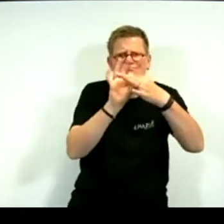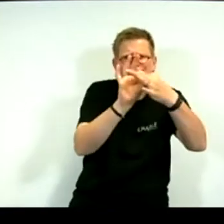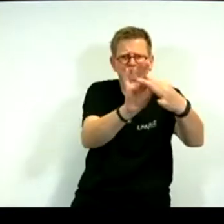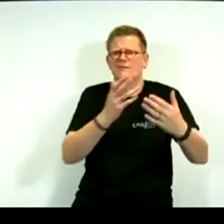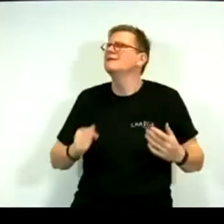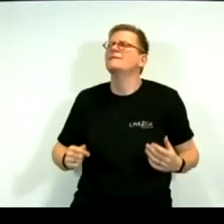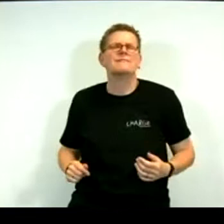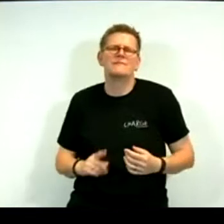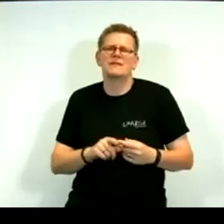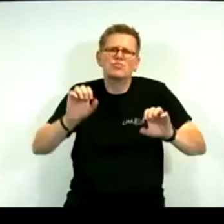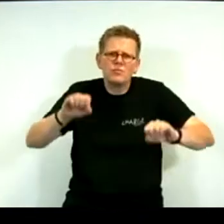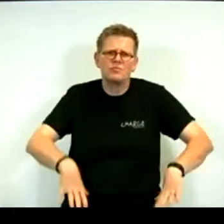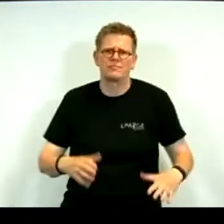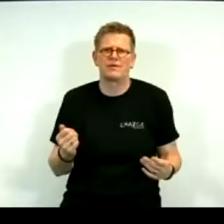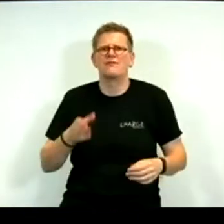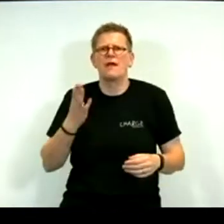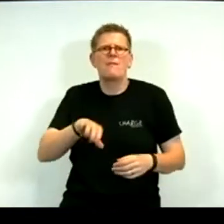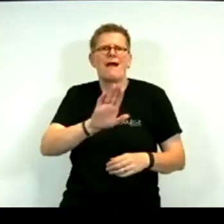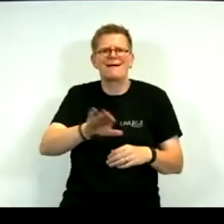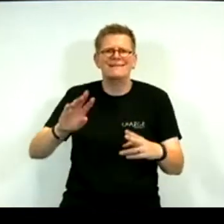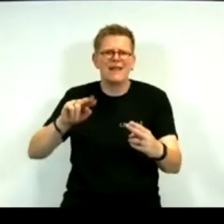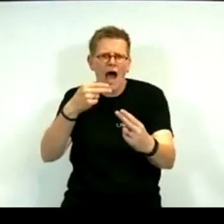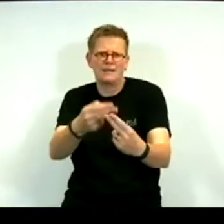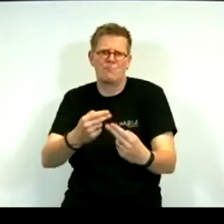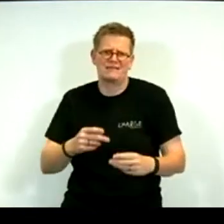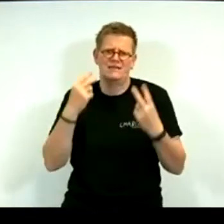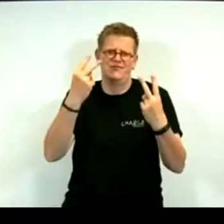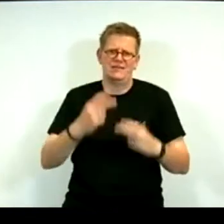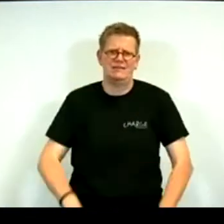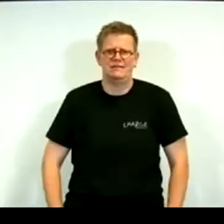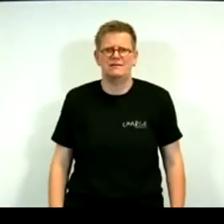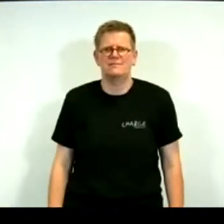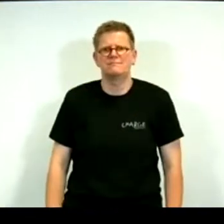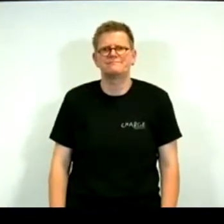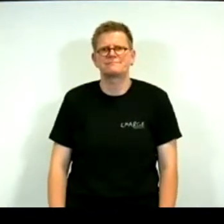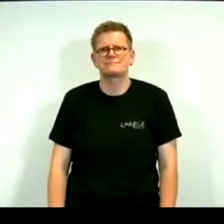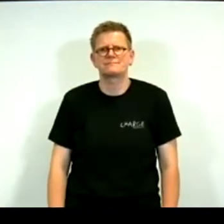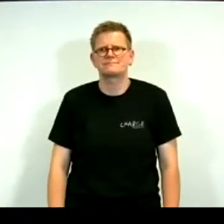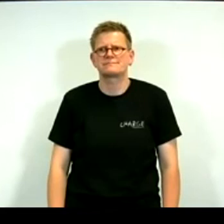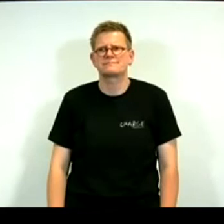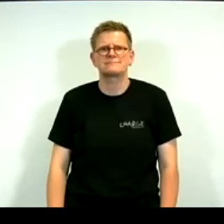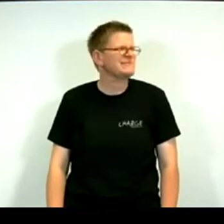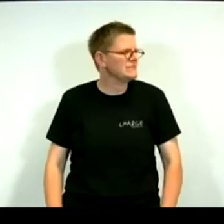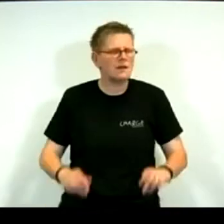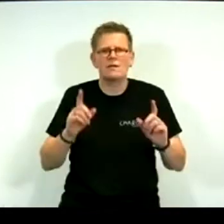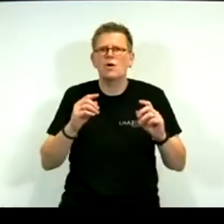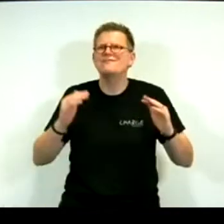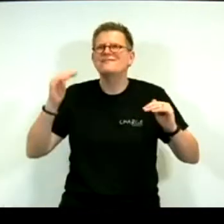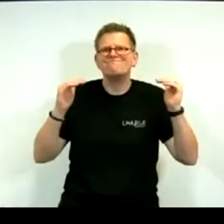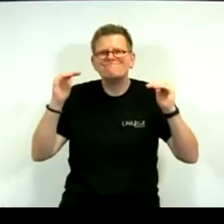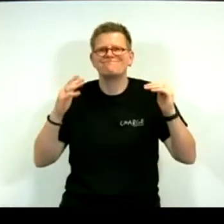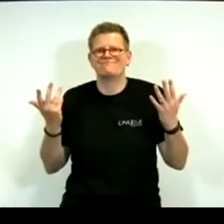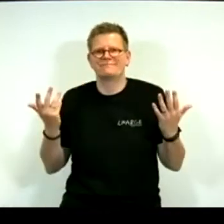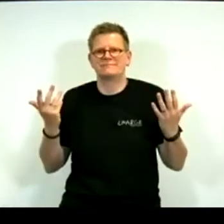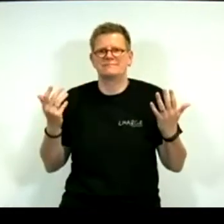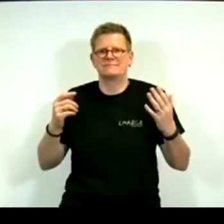trouble with getting a good balance is it's really hard to do. And you have to keep thinking about it and changing it all